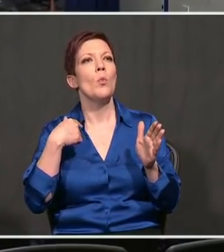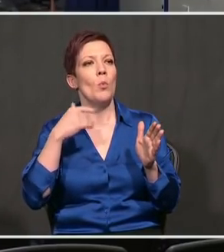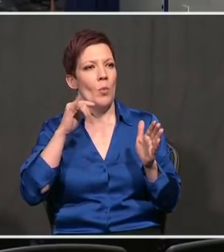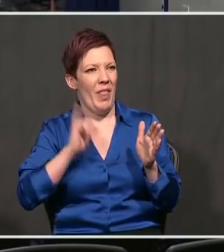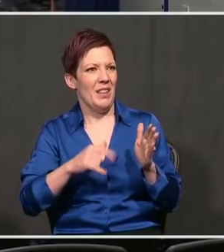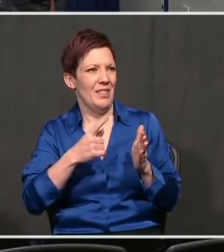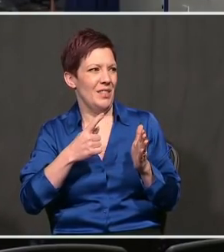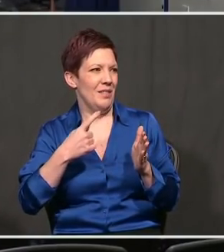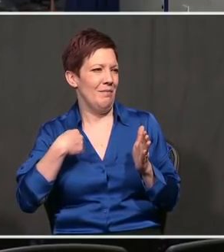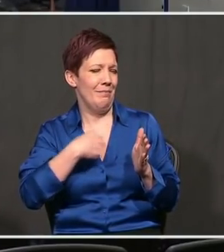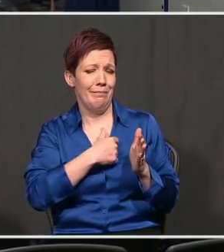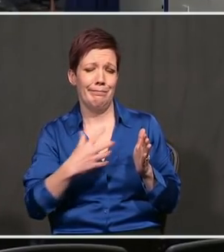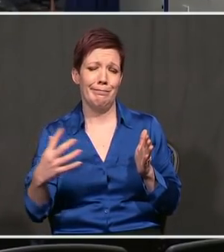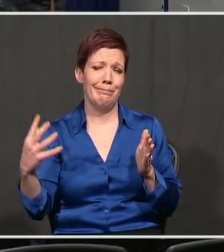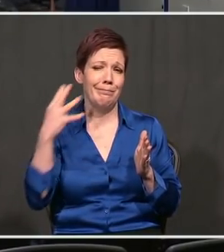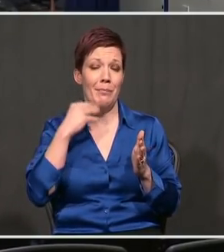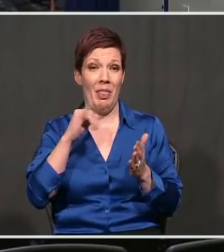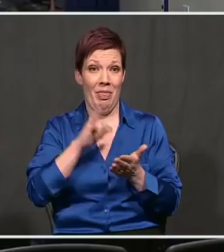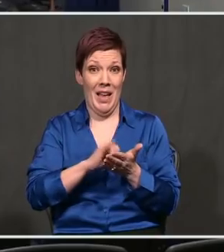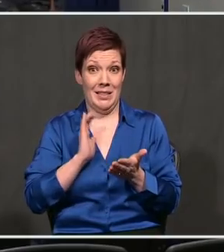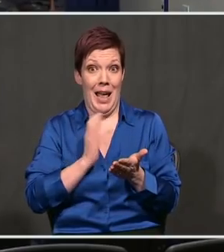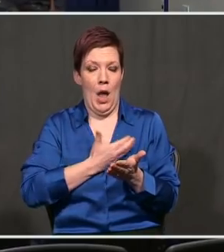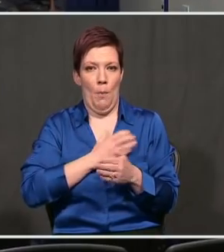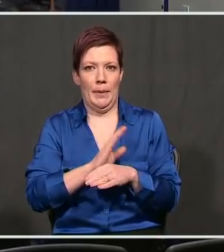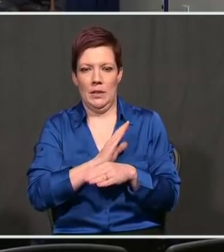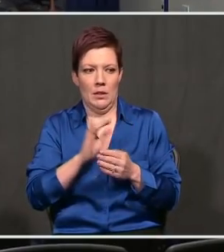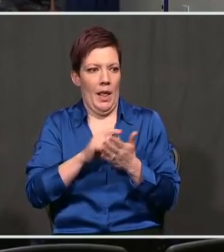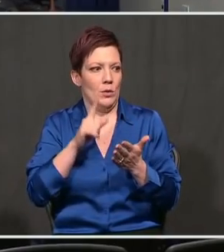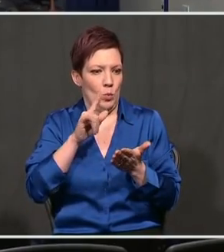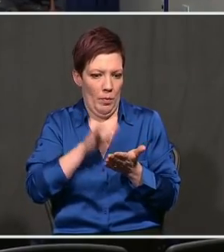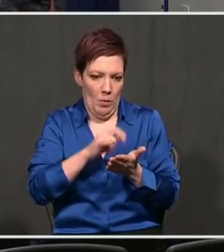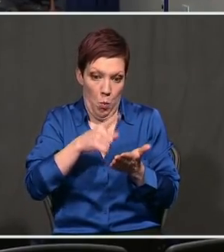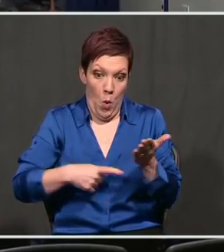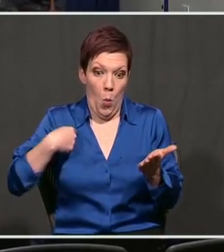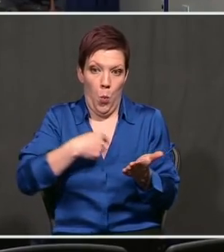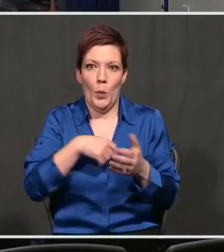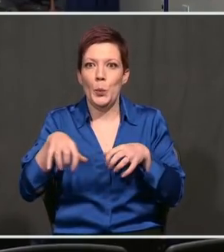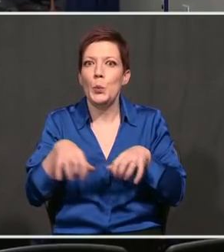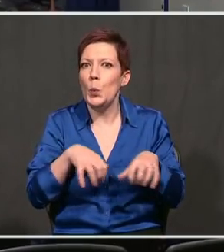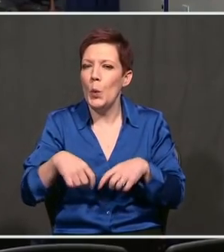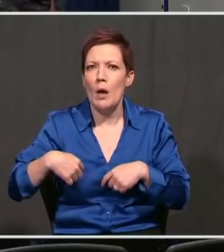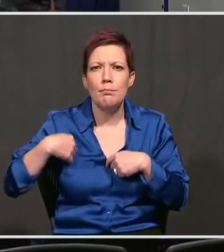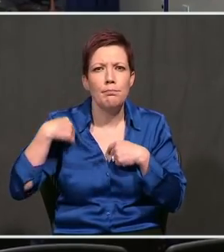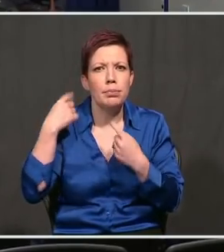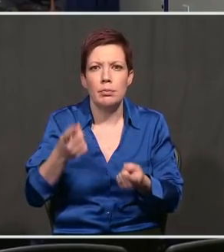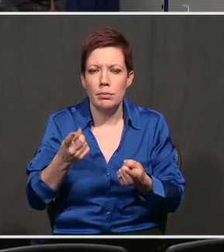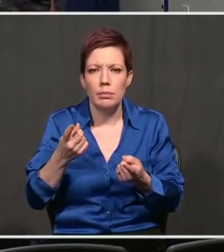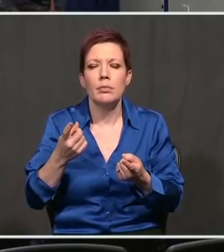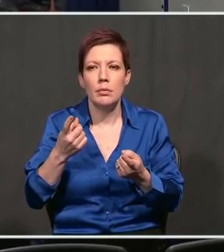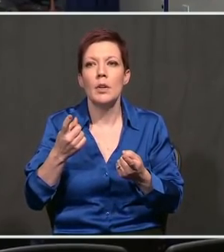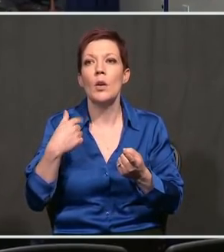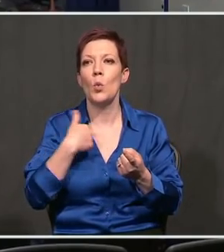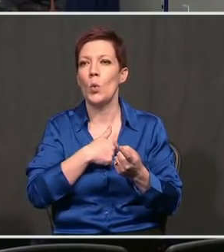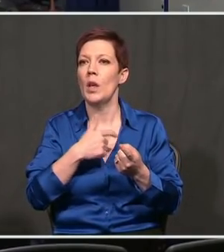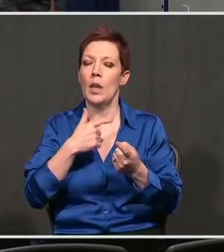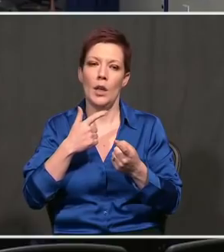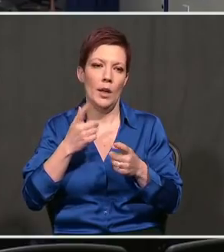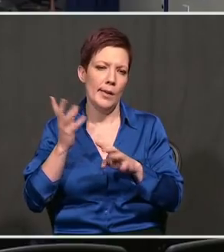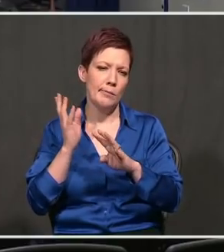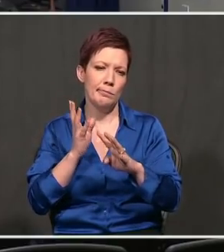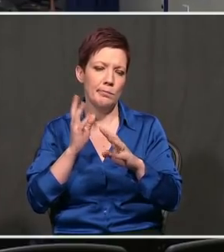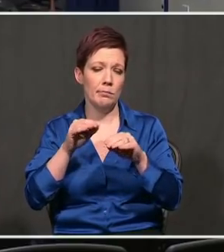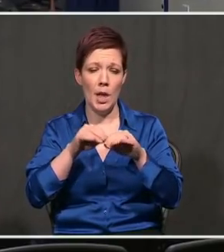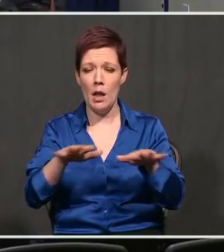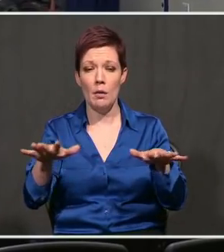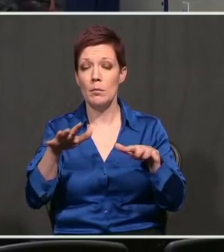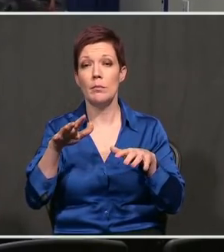This is not foreign to us. Between us and UPS, we move millions of vaccines every year.